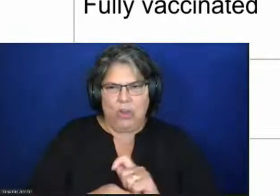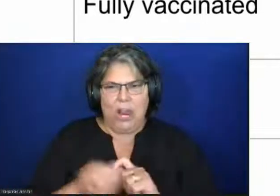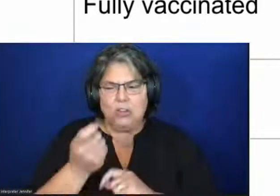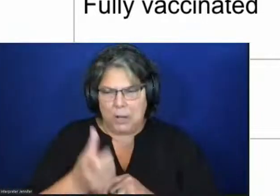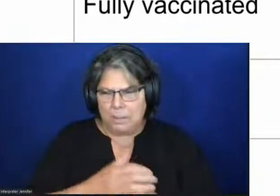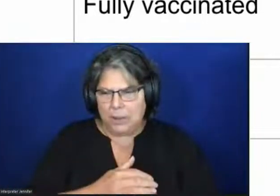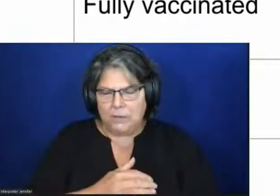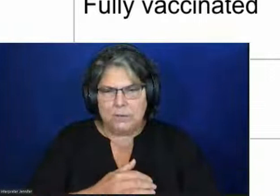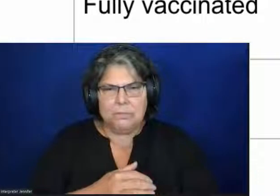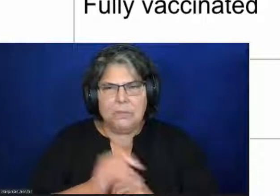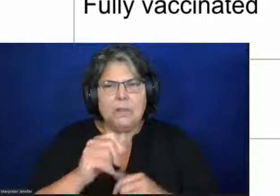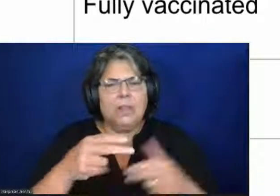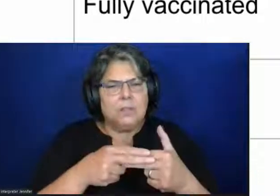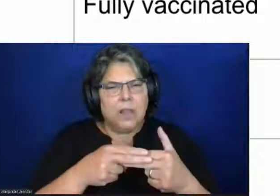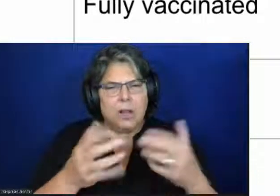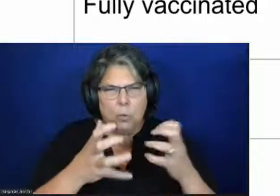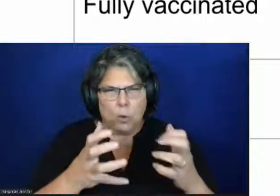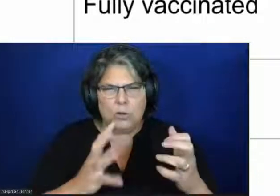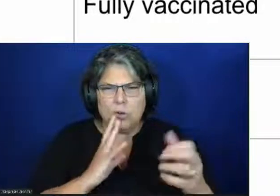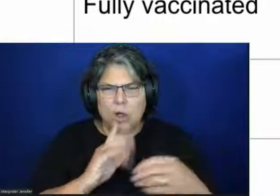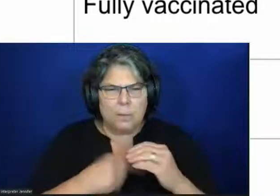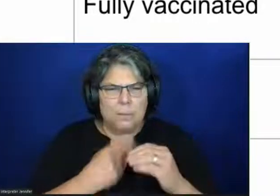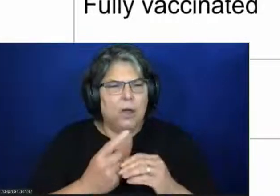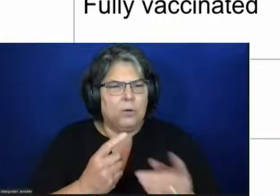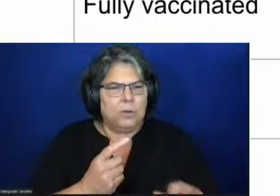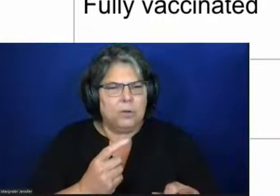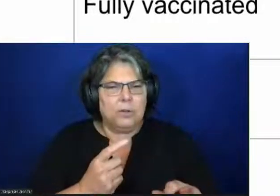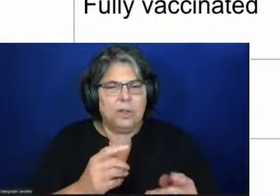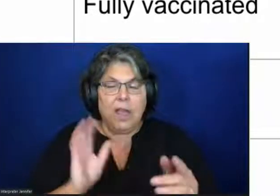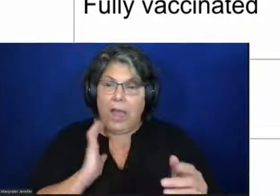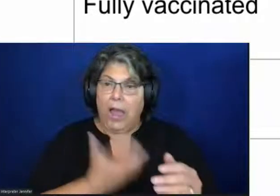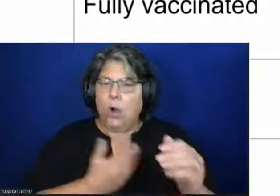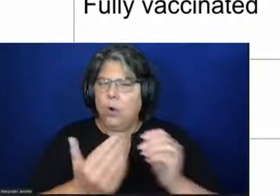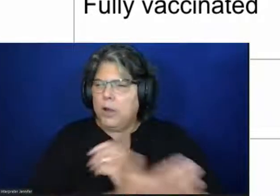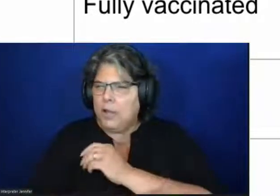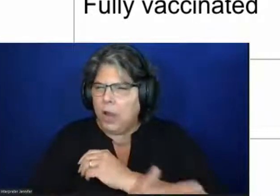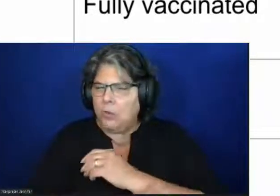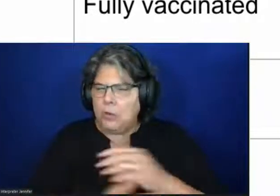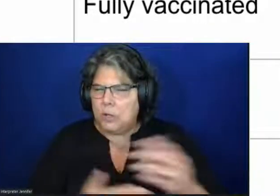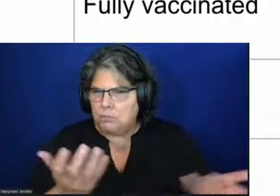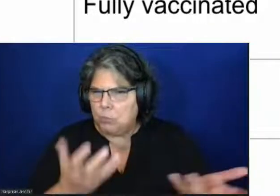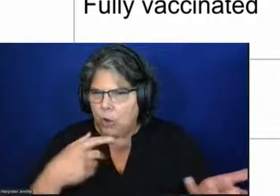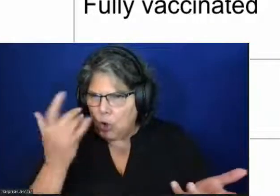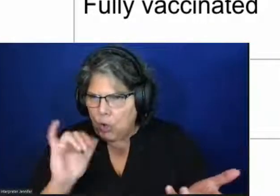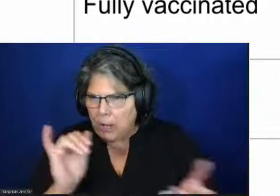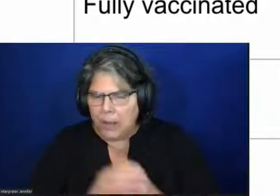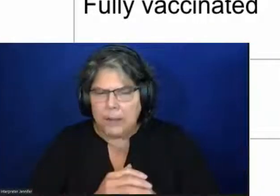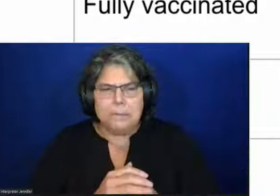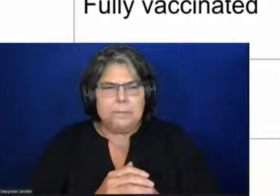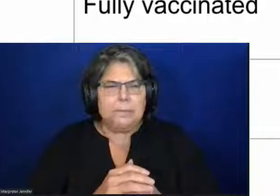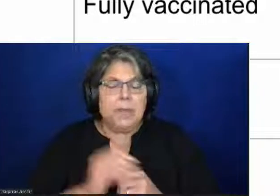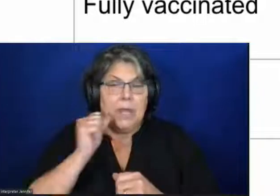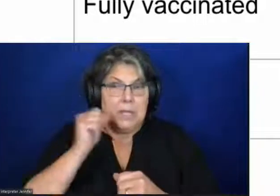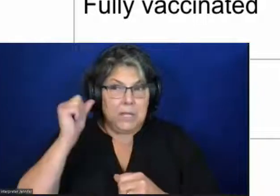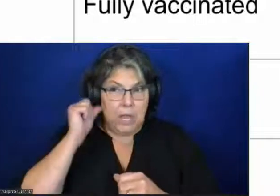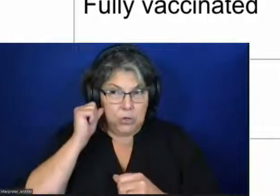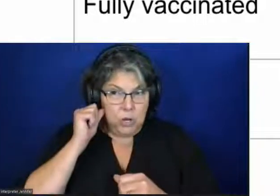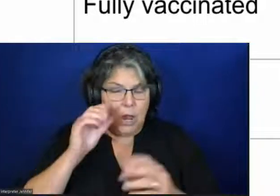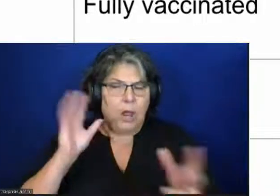the slide that I wanted to go over for how we're doing in our county. As of yesterday, we have administered